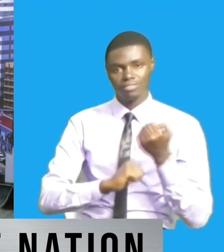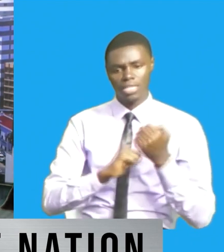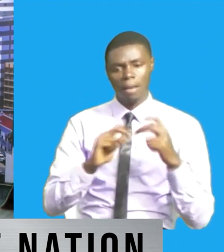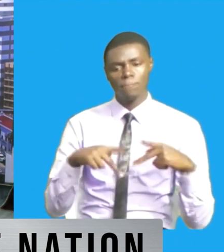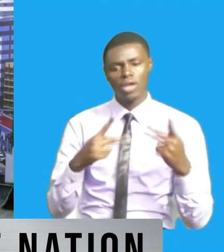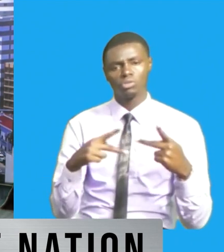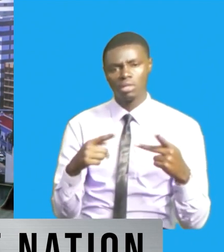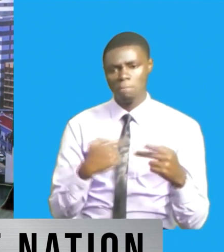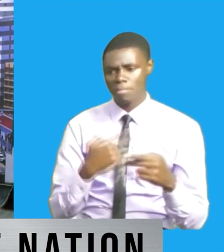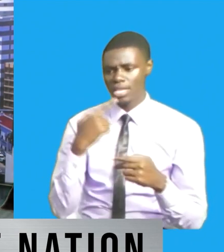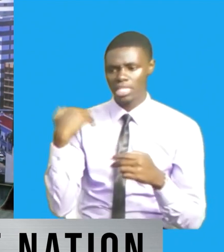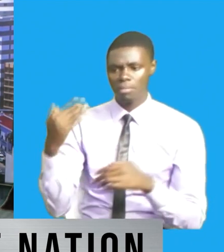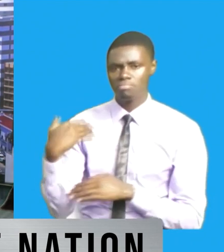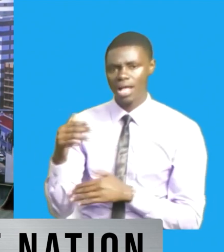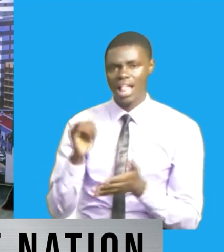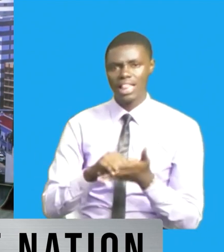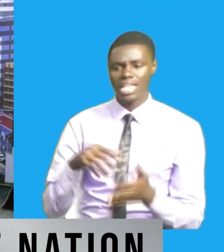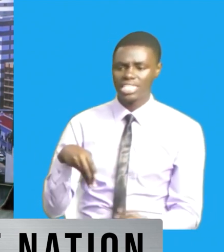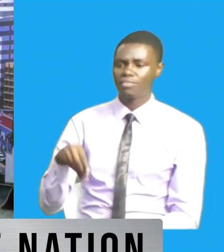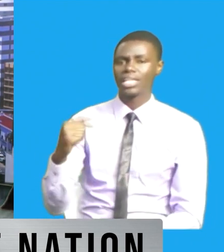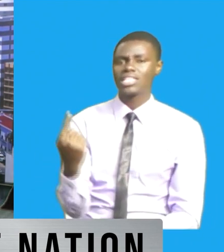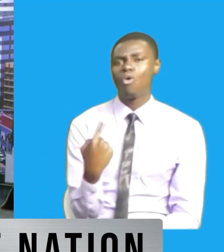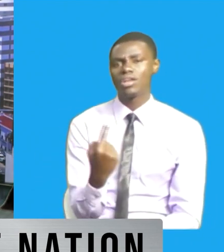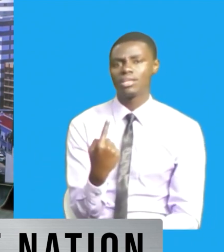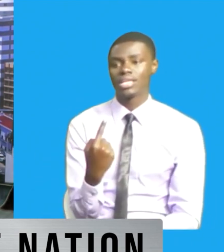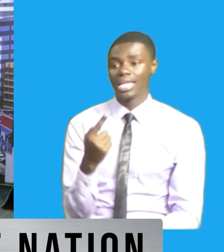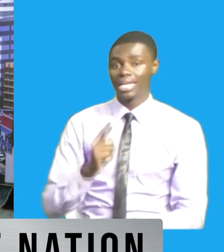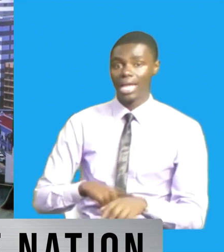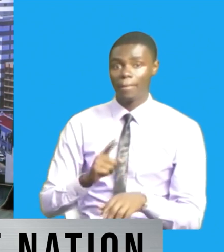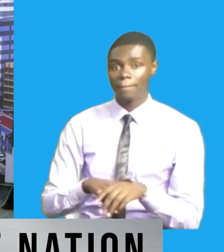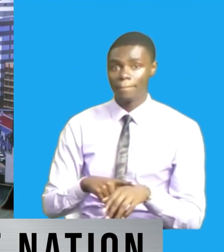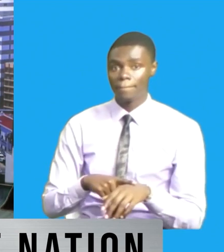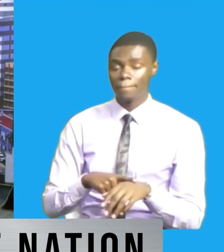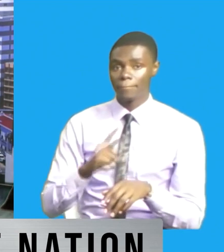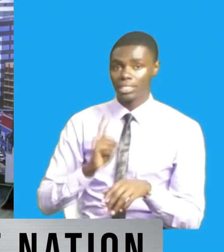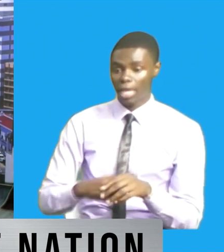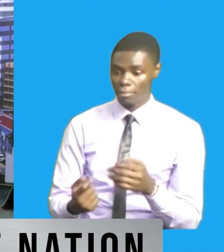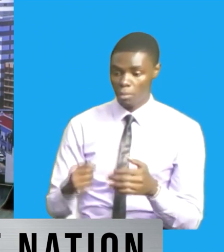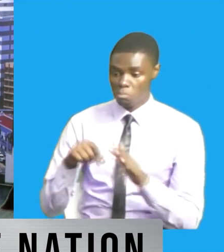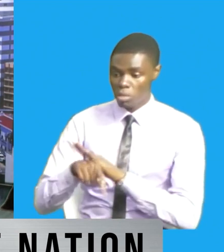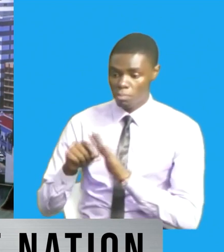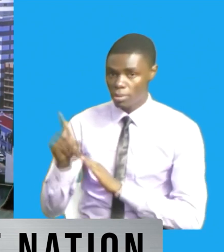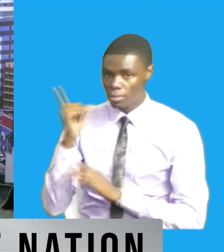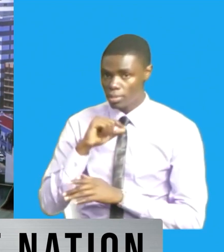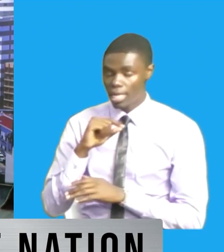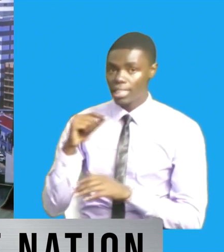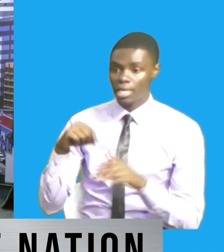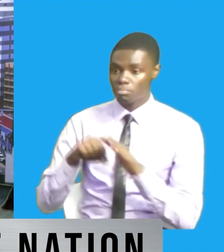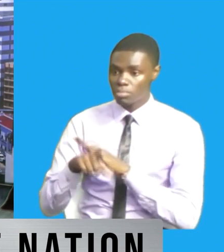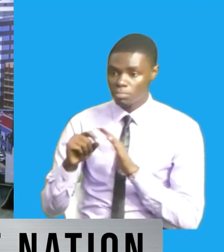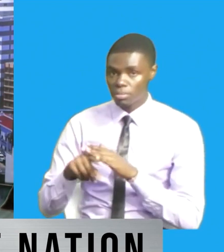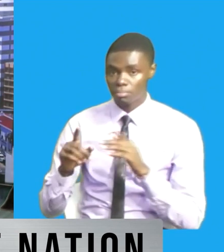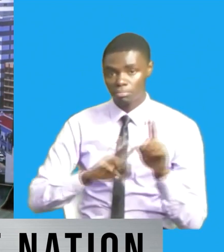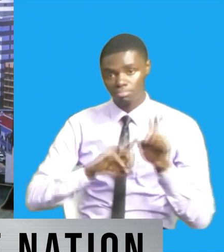but mimi nasema kila siku hiyo ni fertilizer peke yake. Ukishamaliza kupanda mimea yako, itabidi mimea itembee na